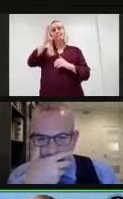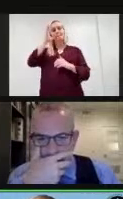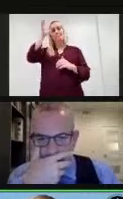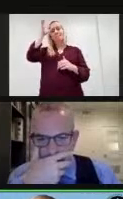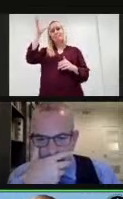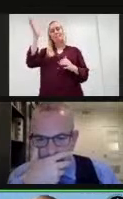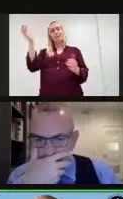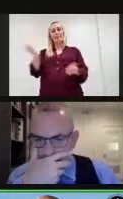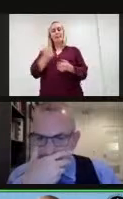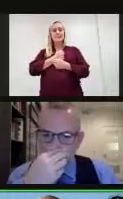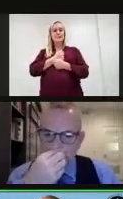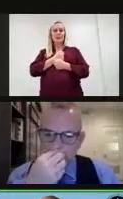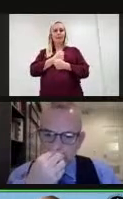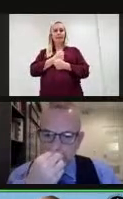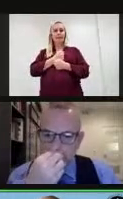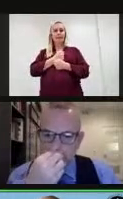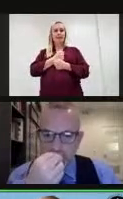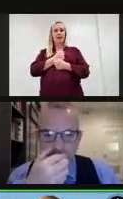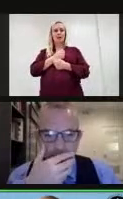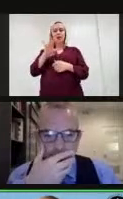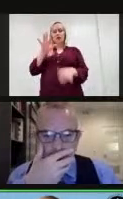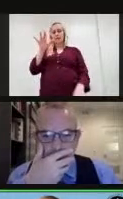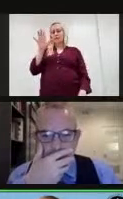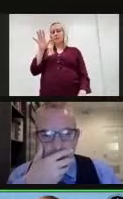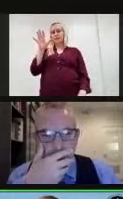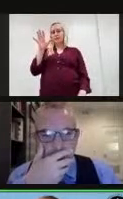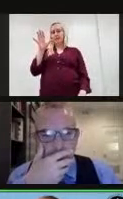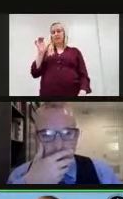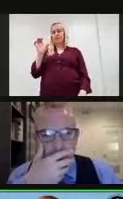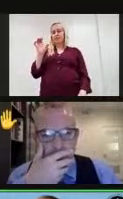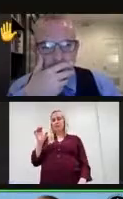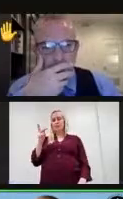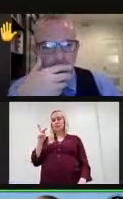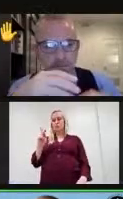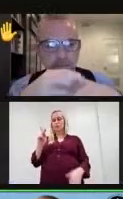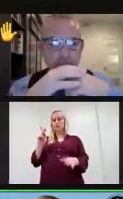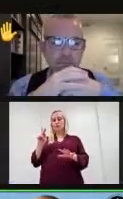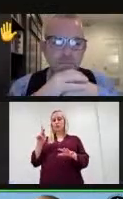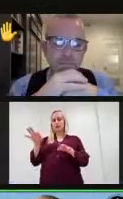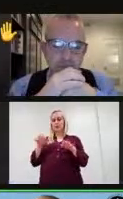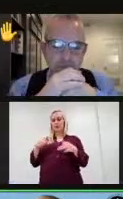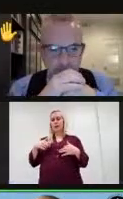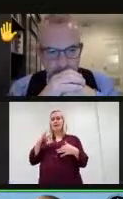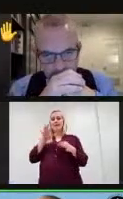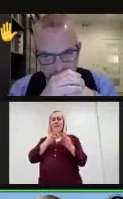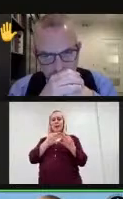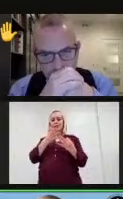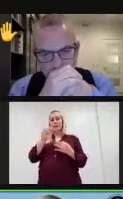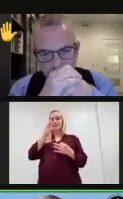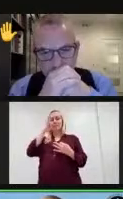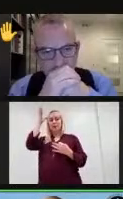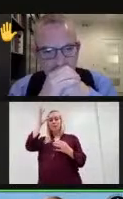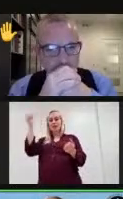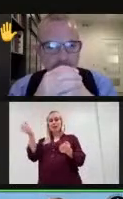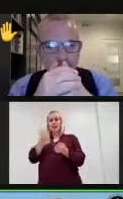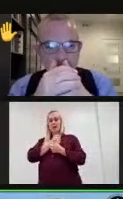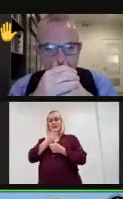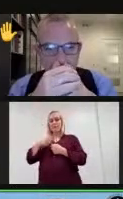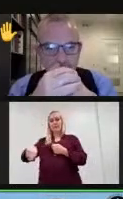the Chuk Island parent explained to me, families and parents love their children more than anyone or any agency